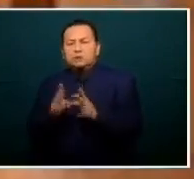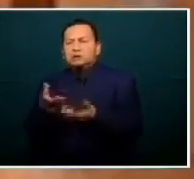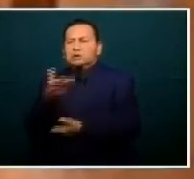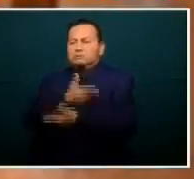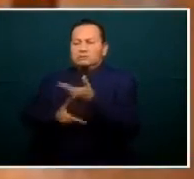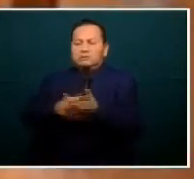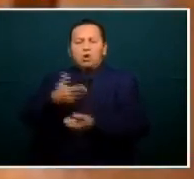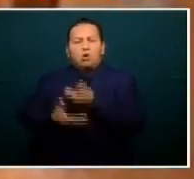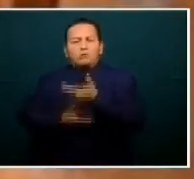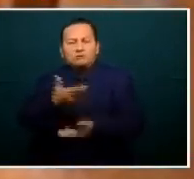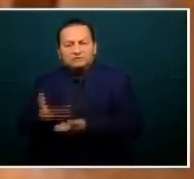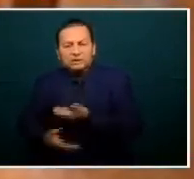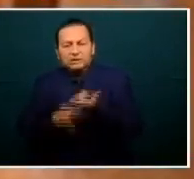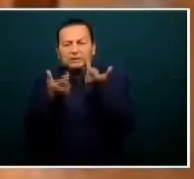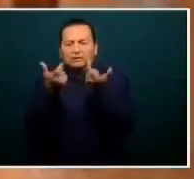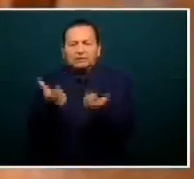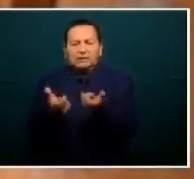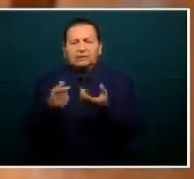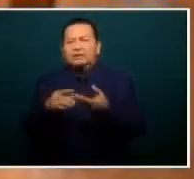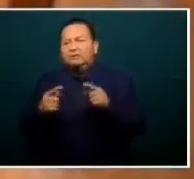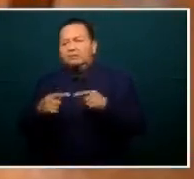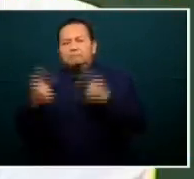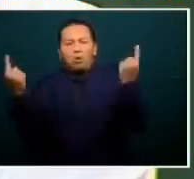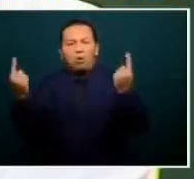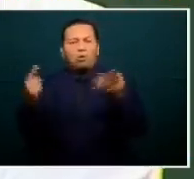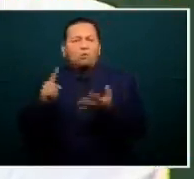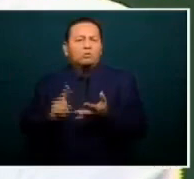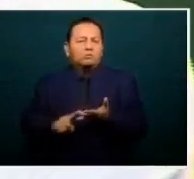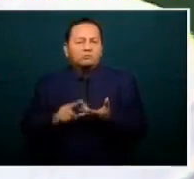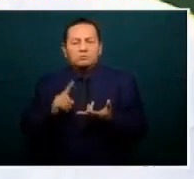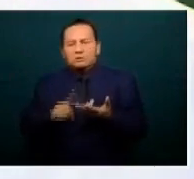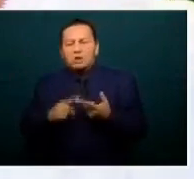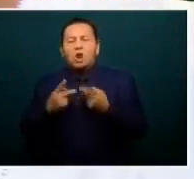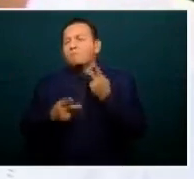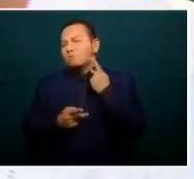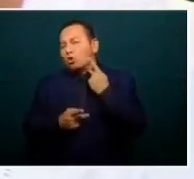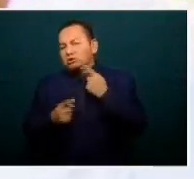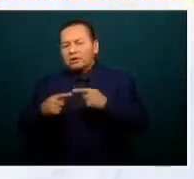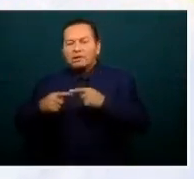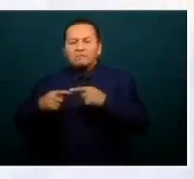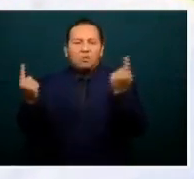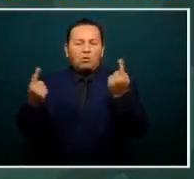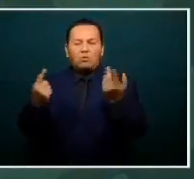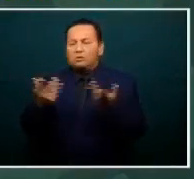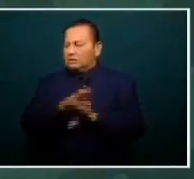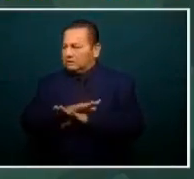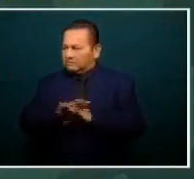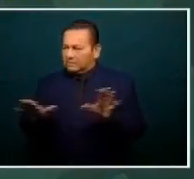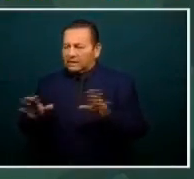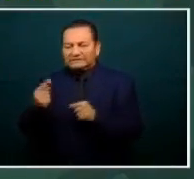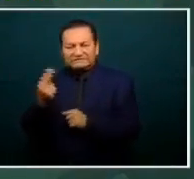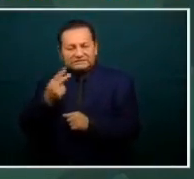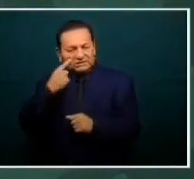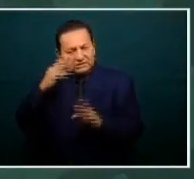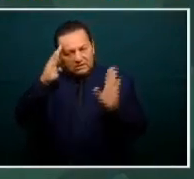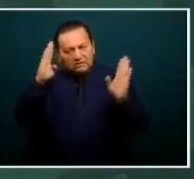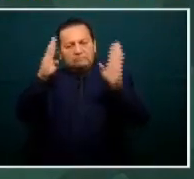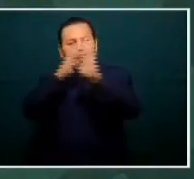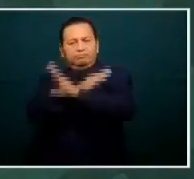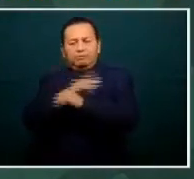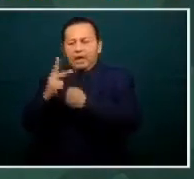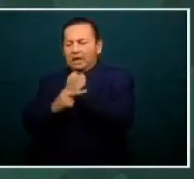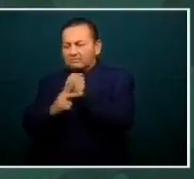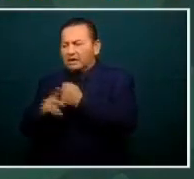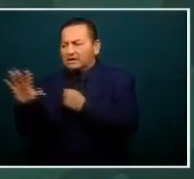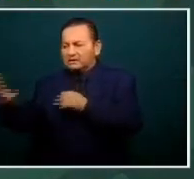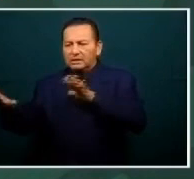there's companies or groups that will help with the controversies, commercial,